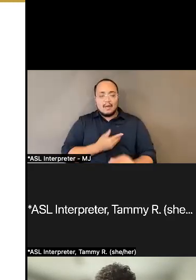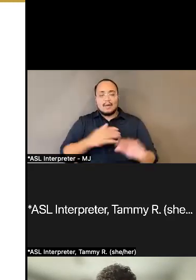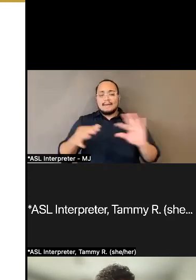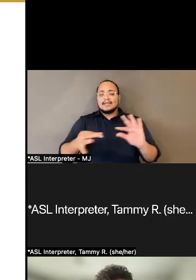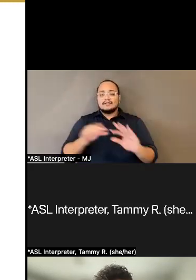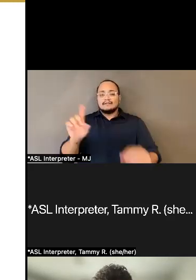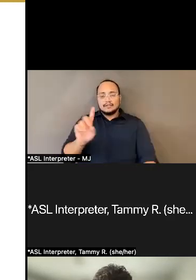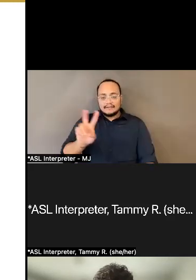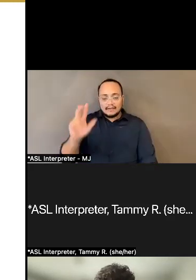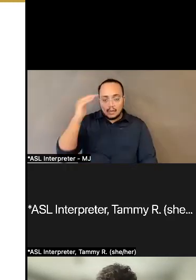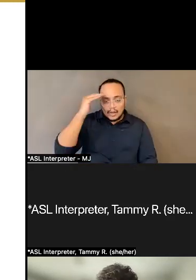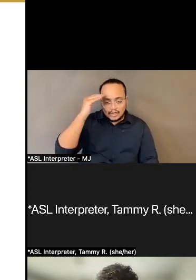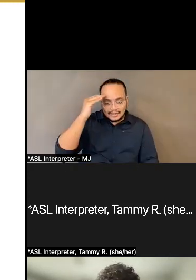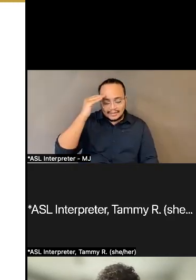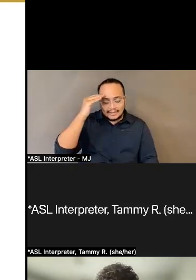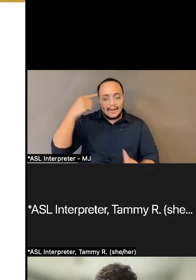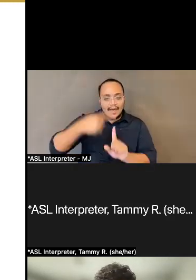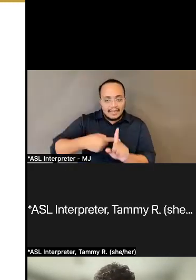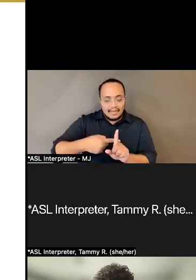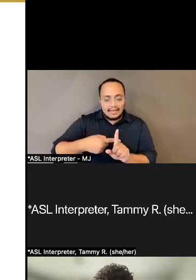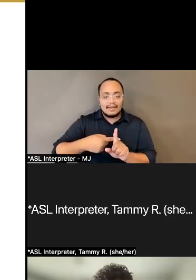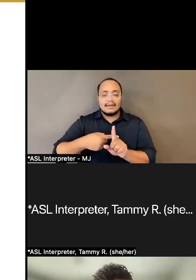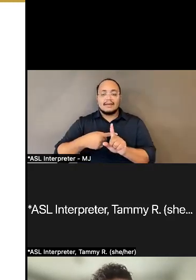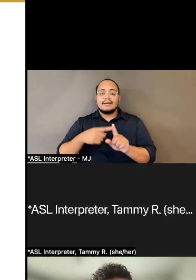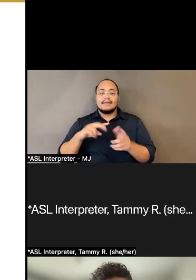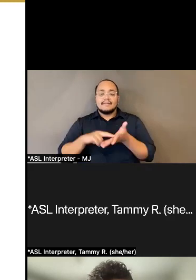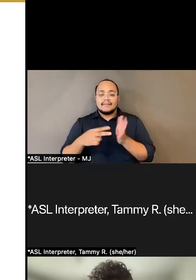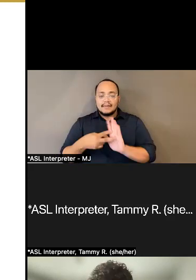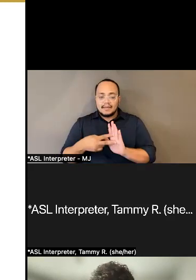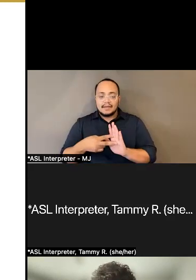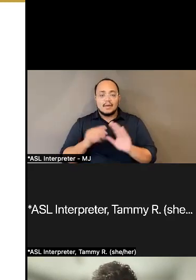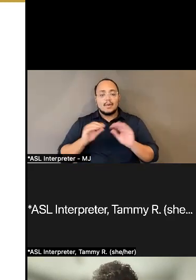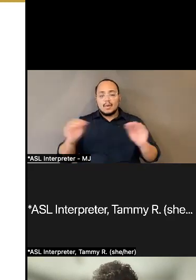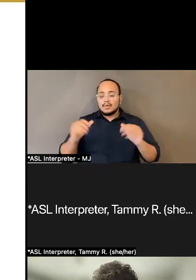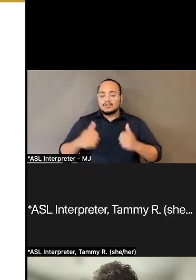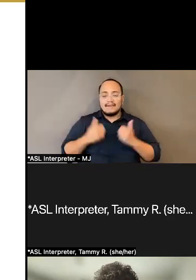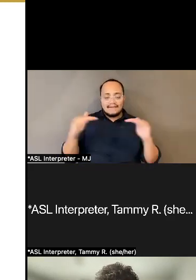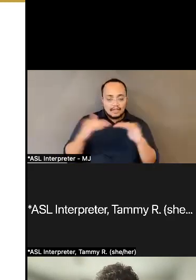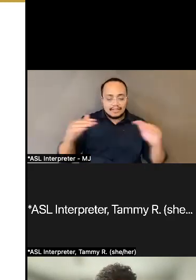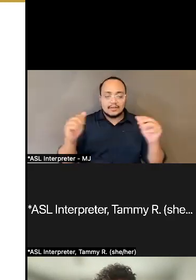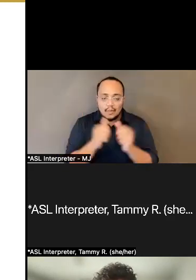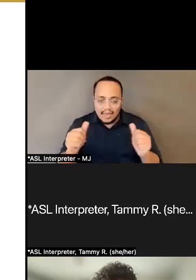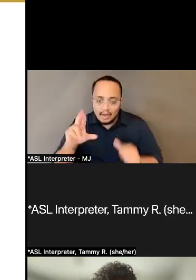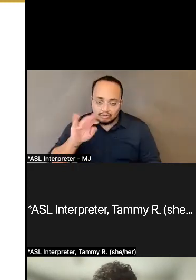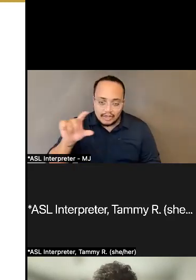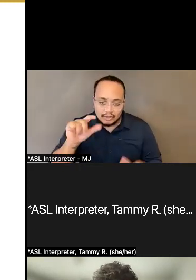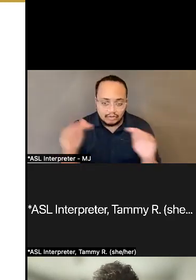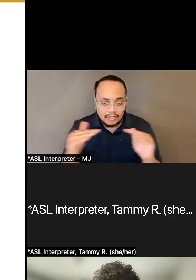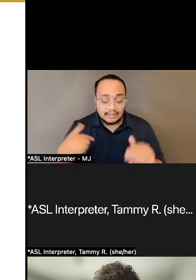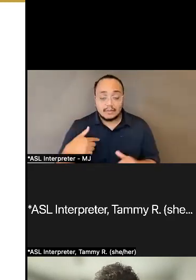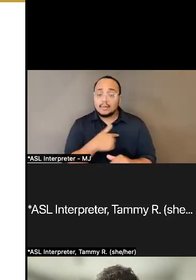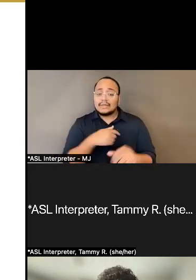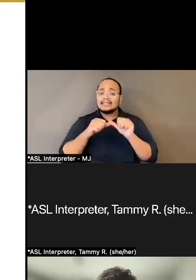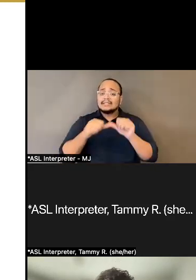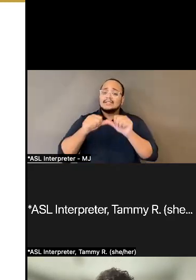Violence Awareness Month of no survivor justice without racial justice, and that we continue to